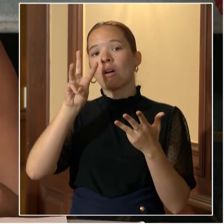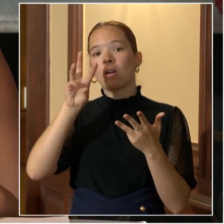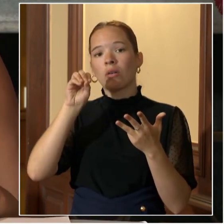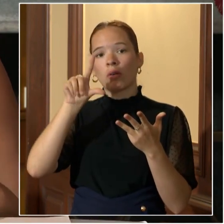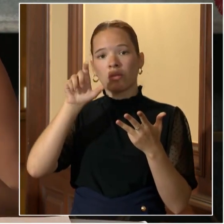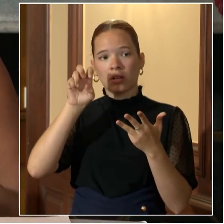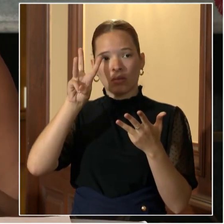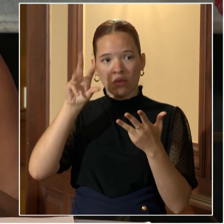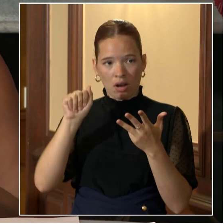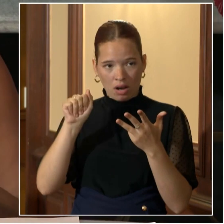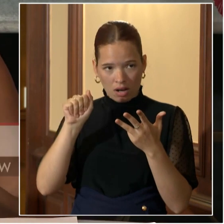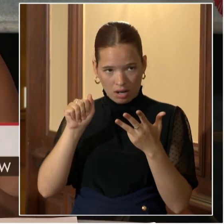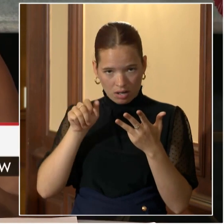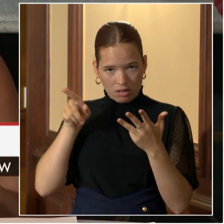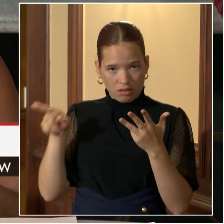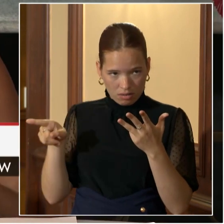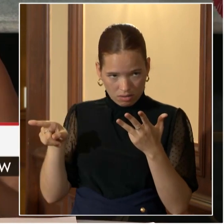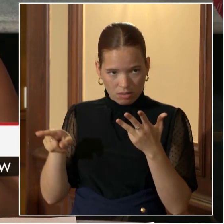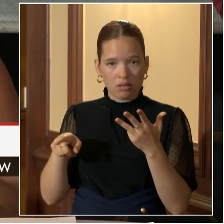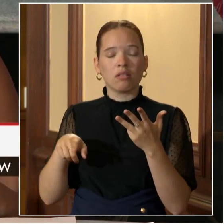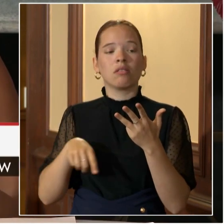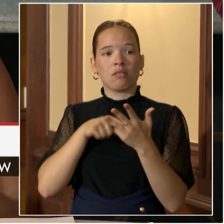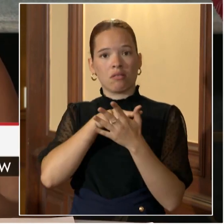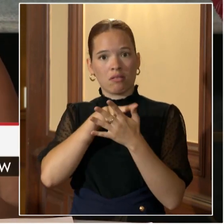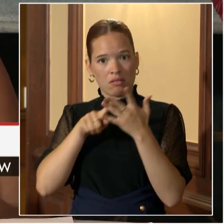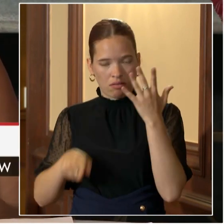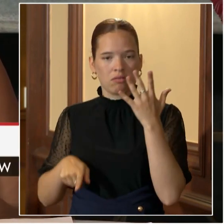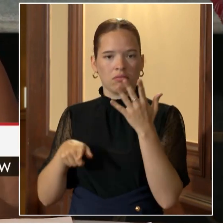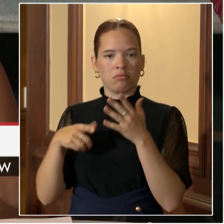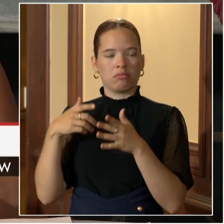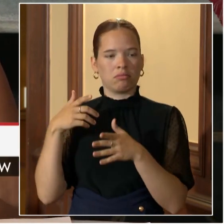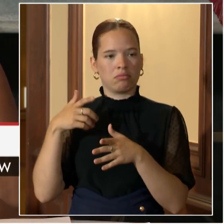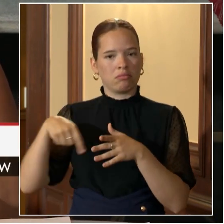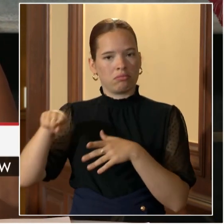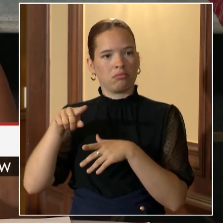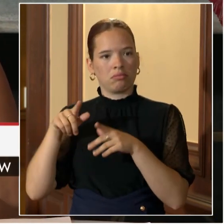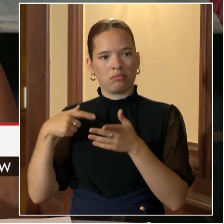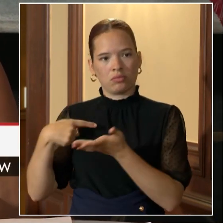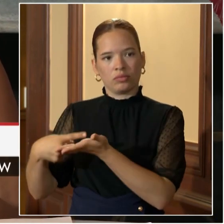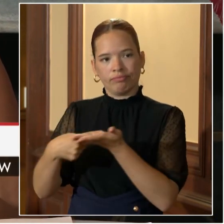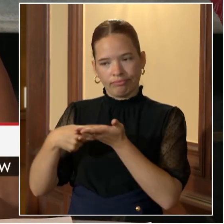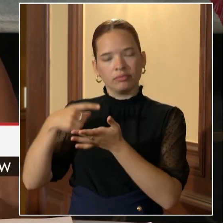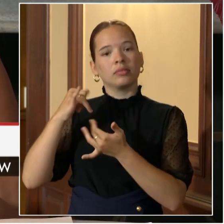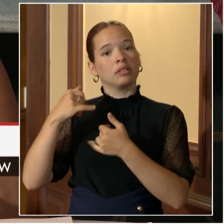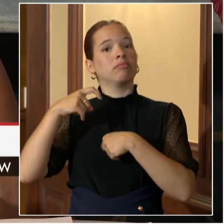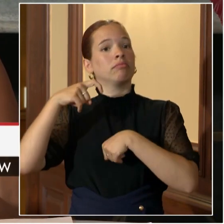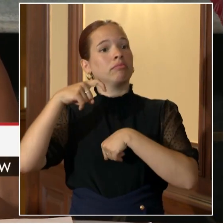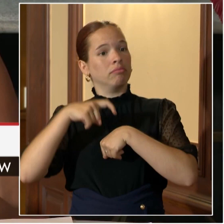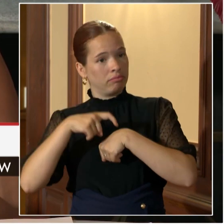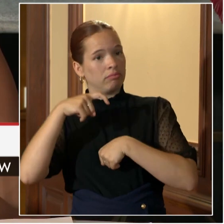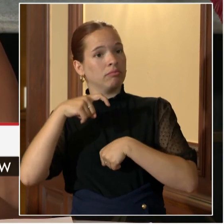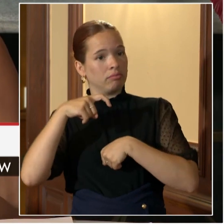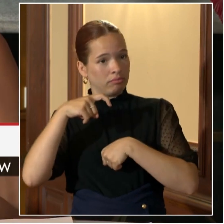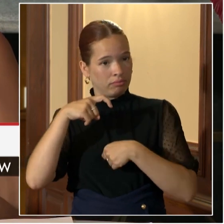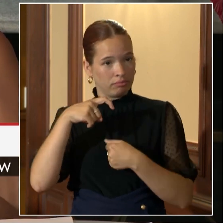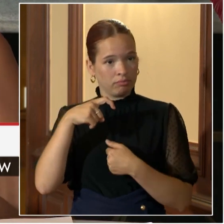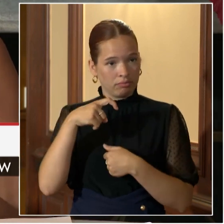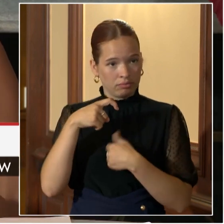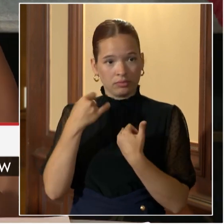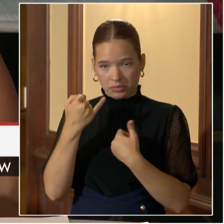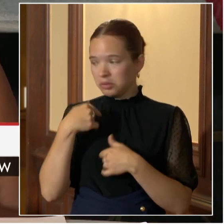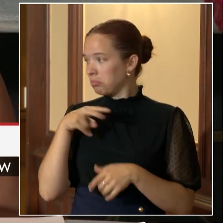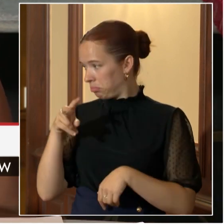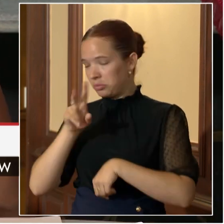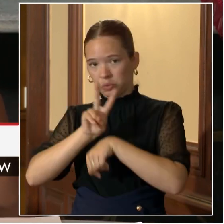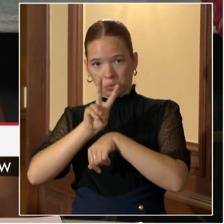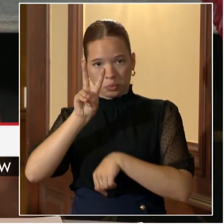we are located in the ceremonial room, the mayor's ceremonial room. I don't know what we